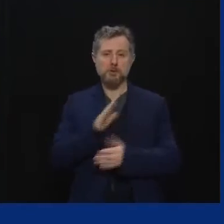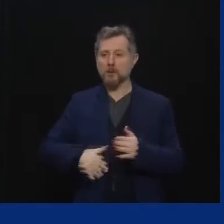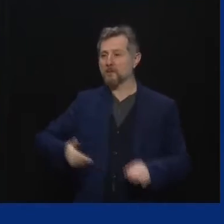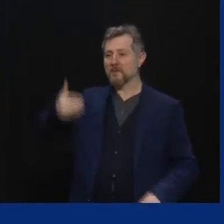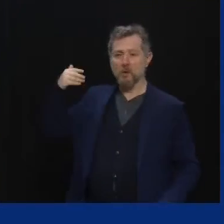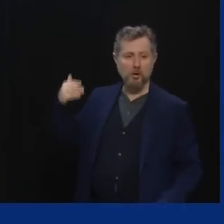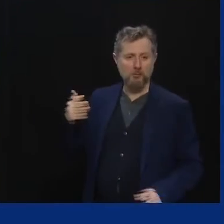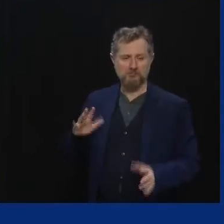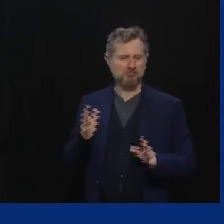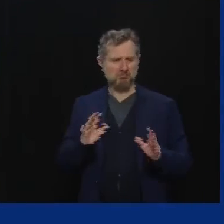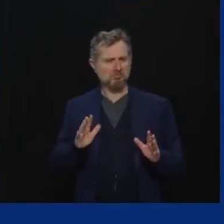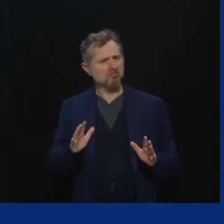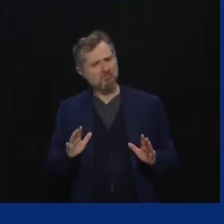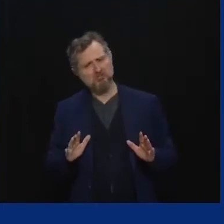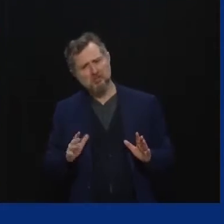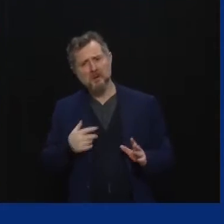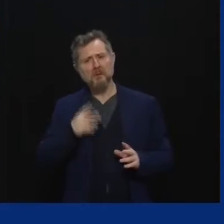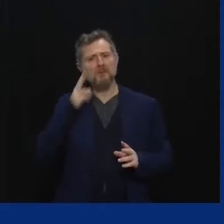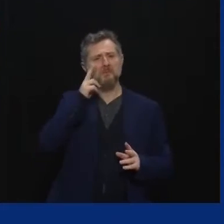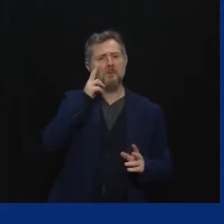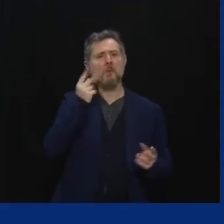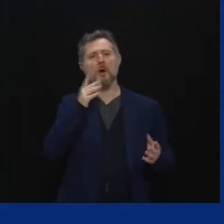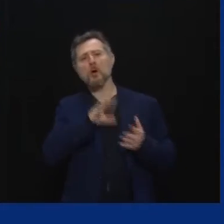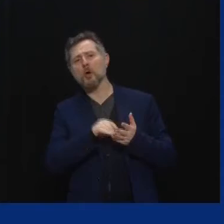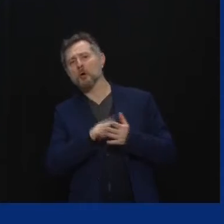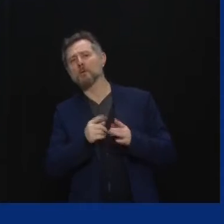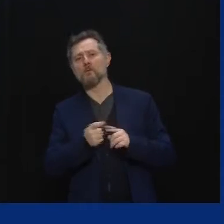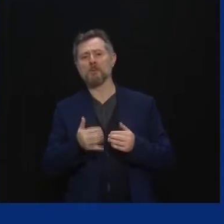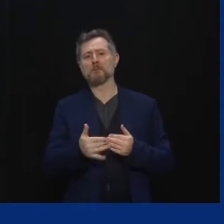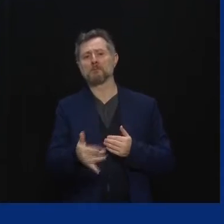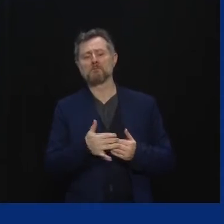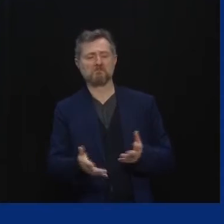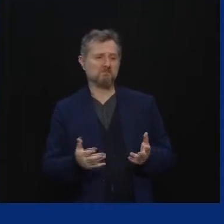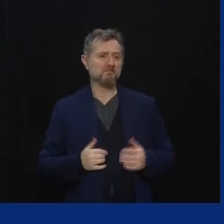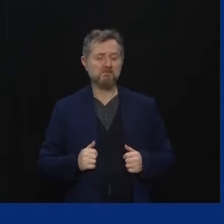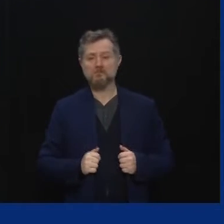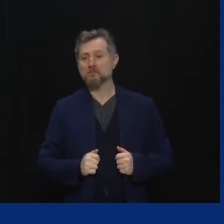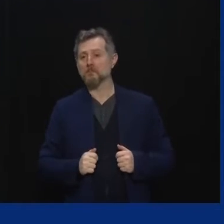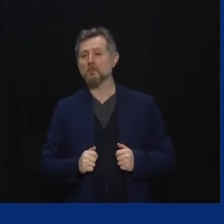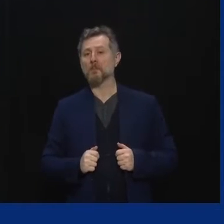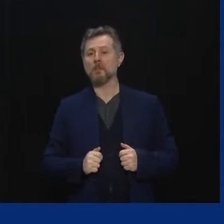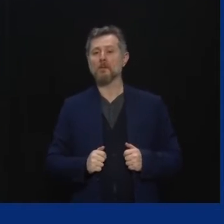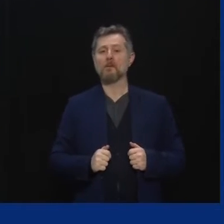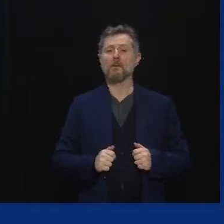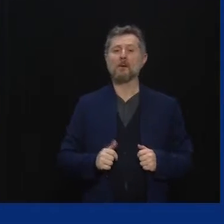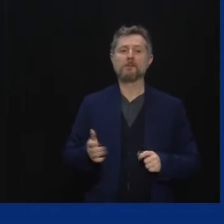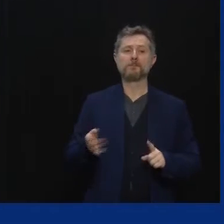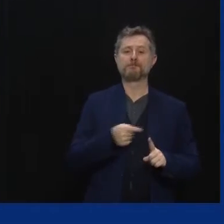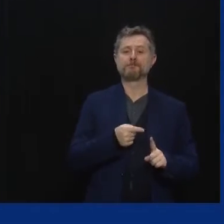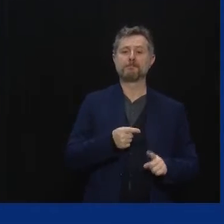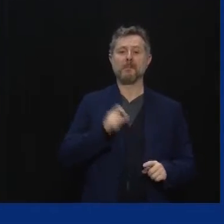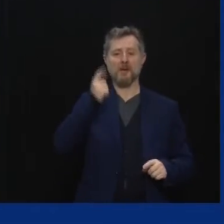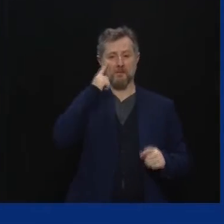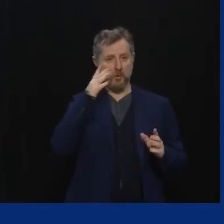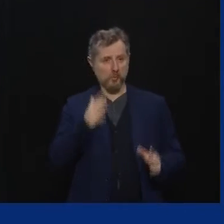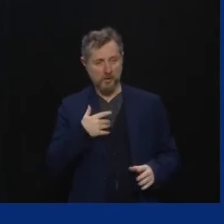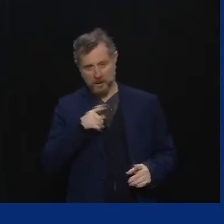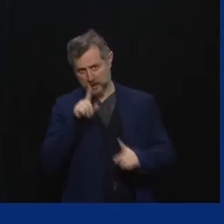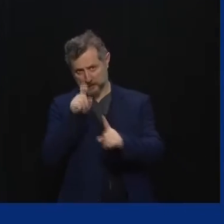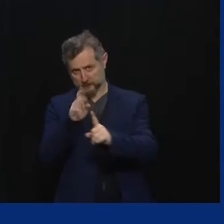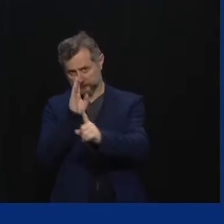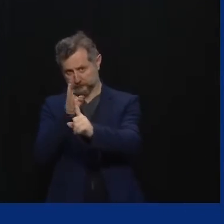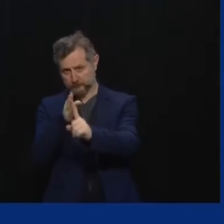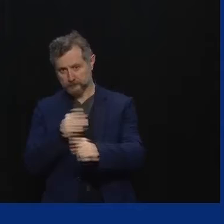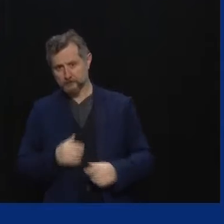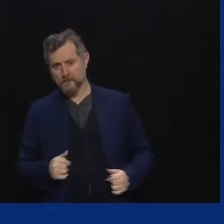all are waiting to learn more. Governor, given that there is this variant, I know you want to do testing